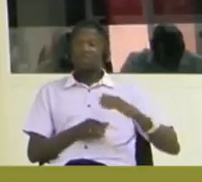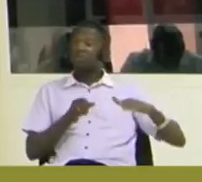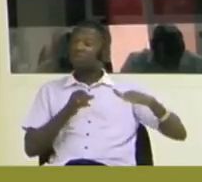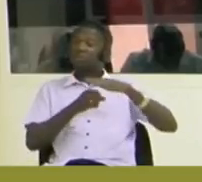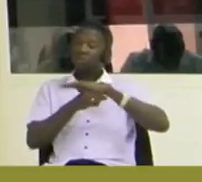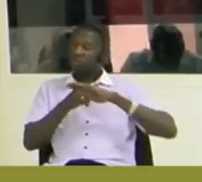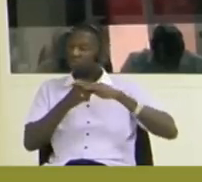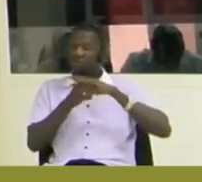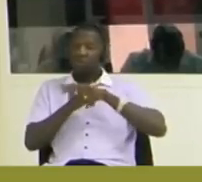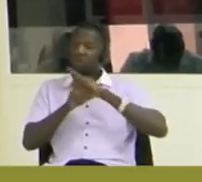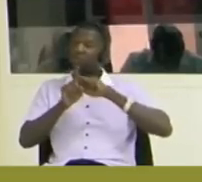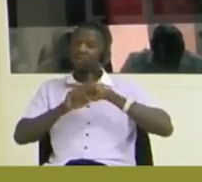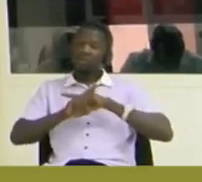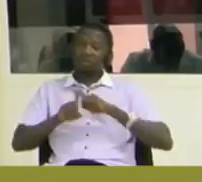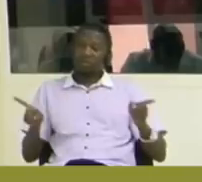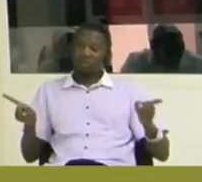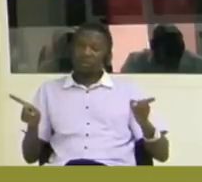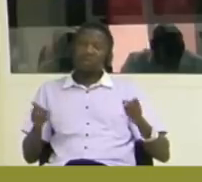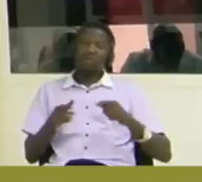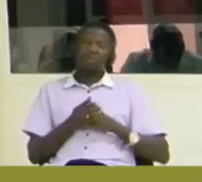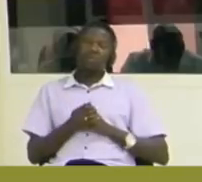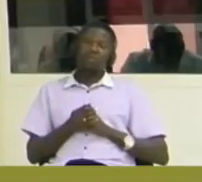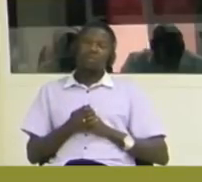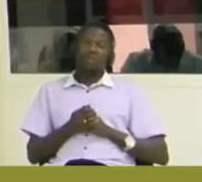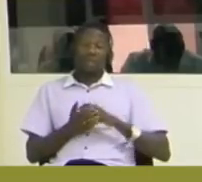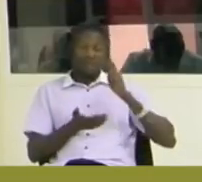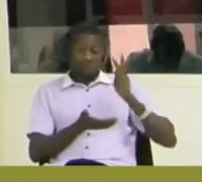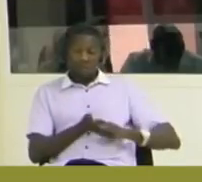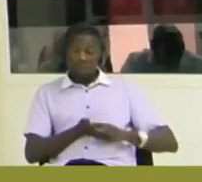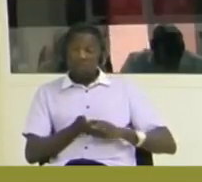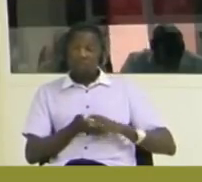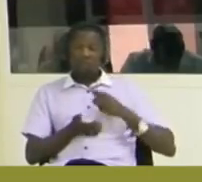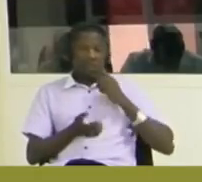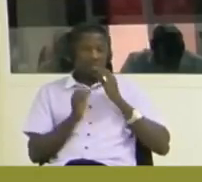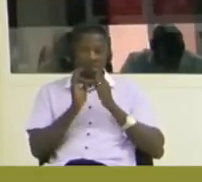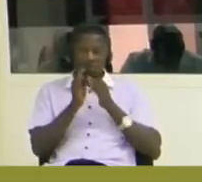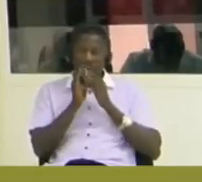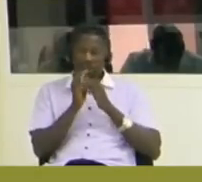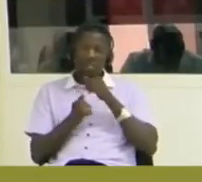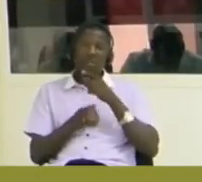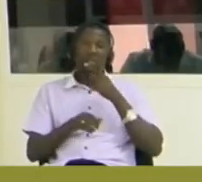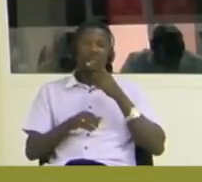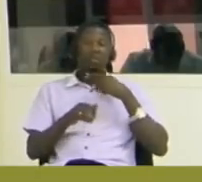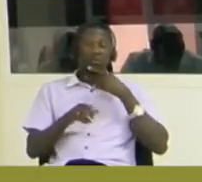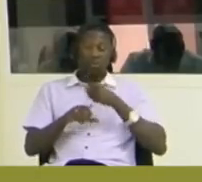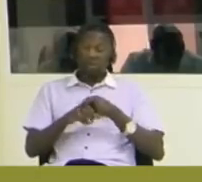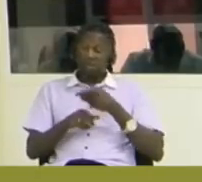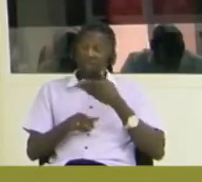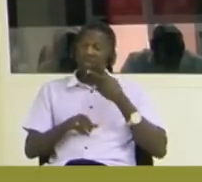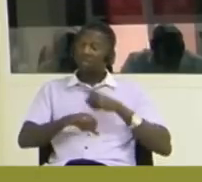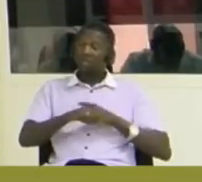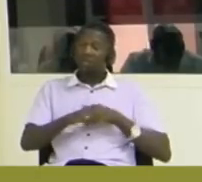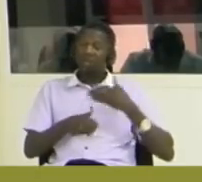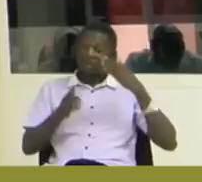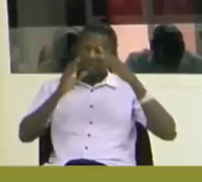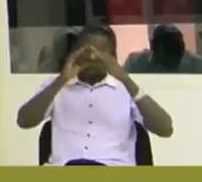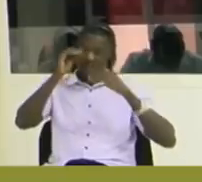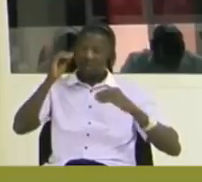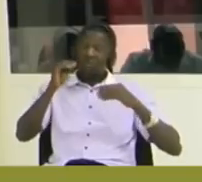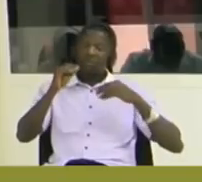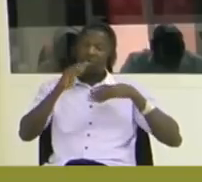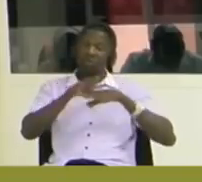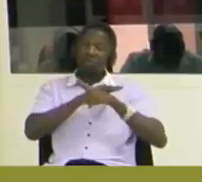The evidence suggests that you were, in fact, in the house of Mr. Yankuba Ture,